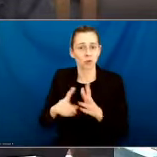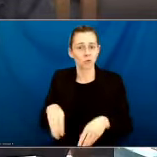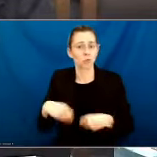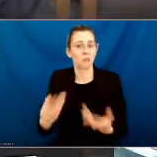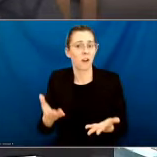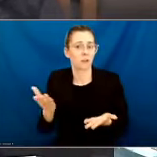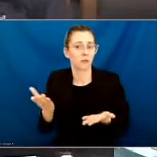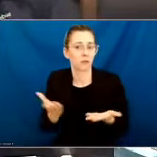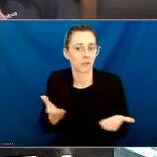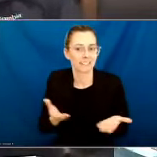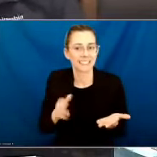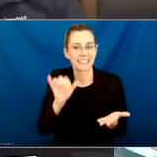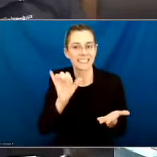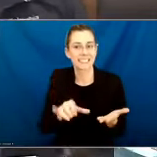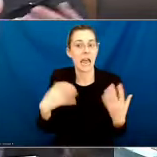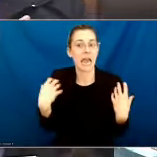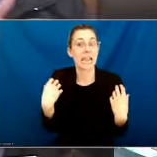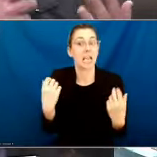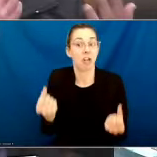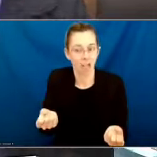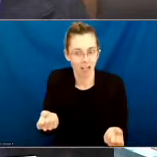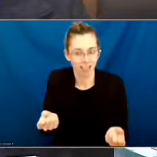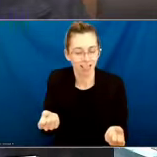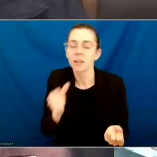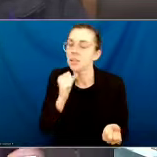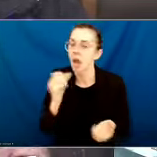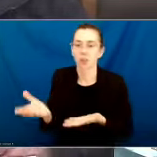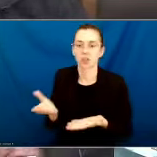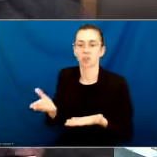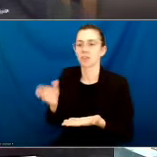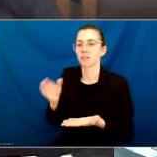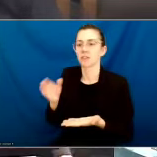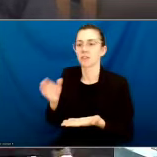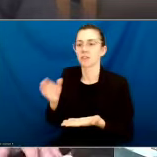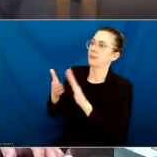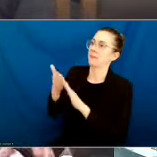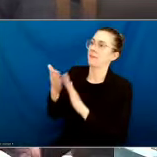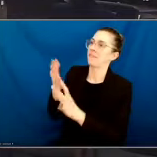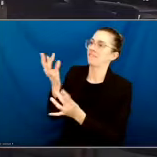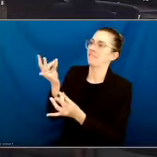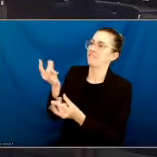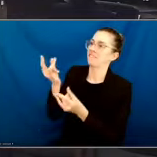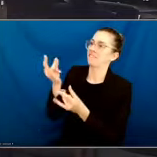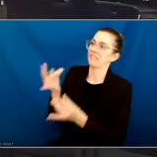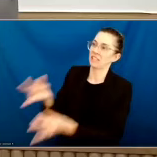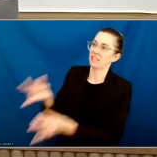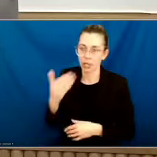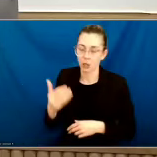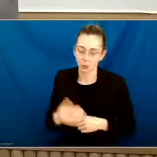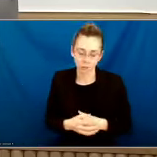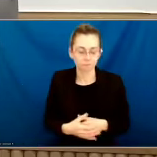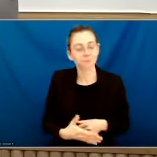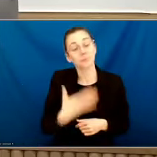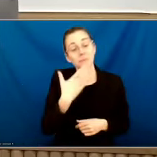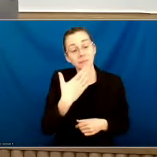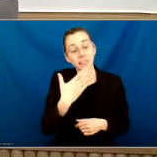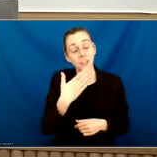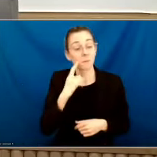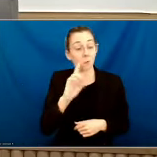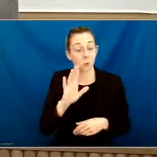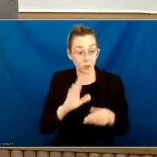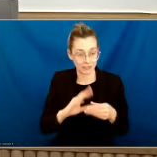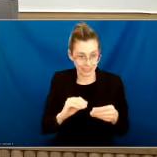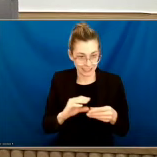heal rather than services that are system efficient. Thank you. Thank you so much for your testimony, and thanks for your